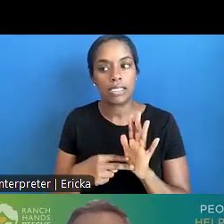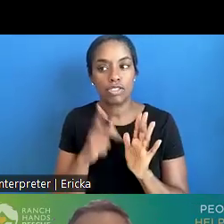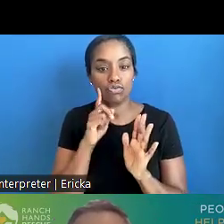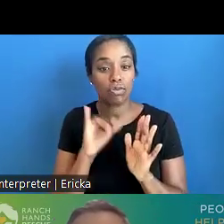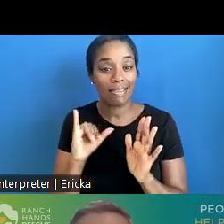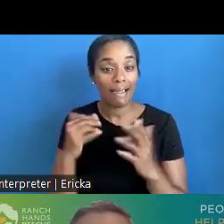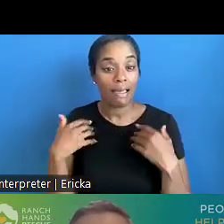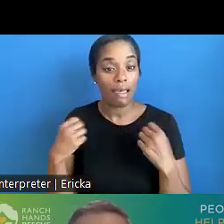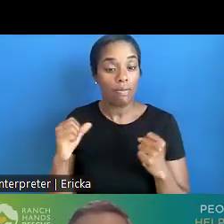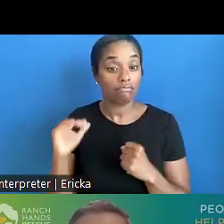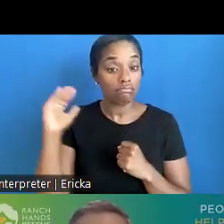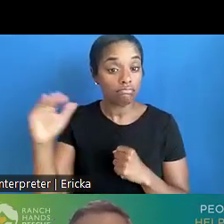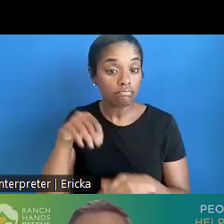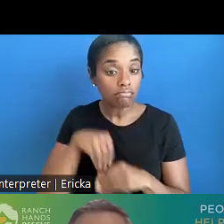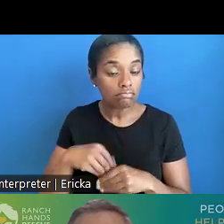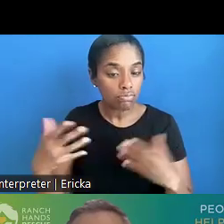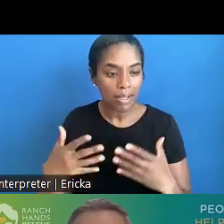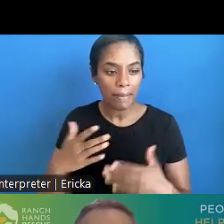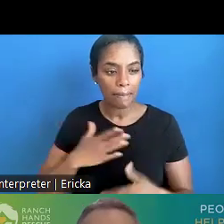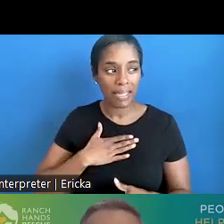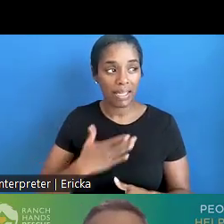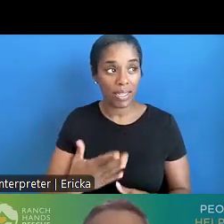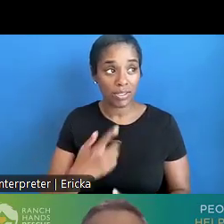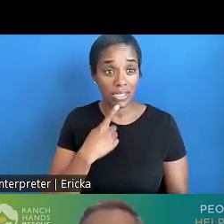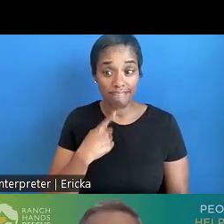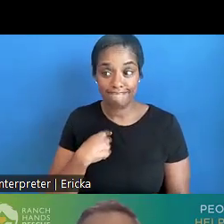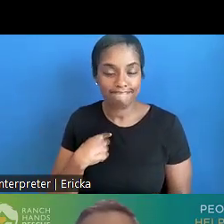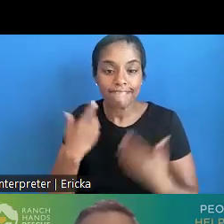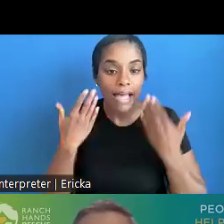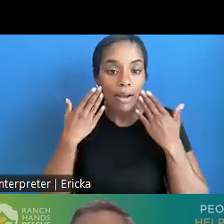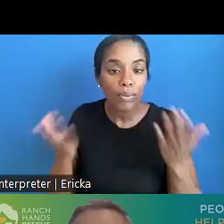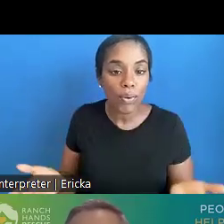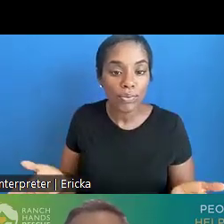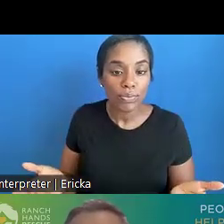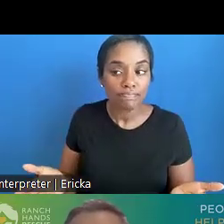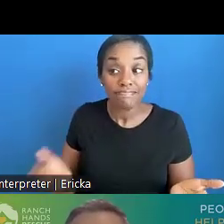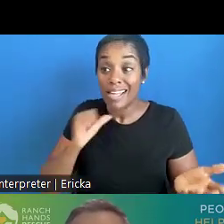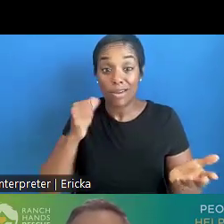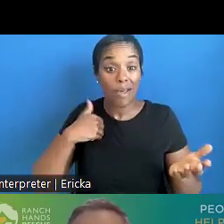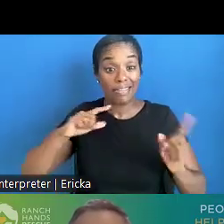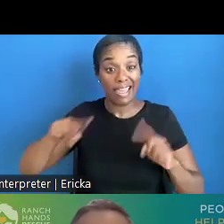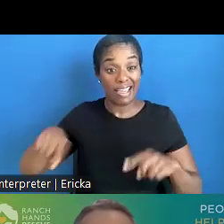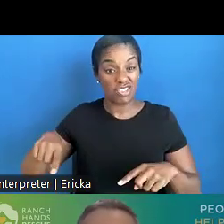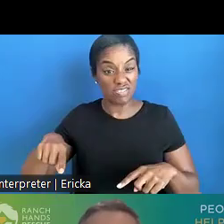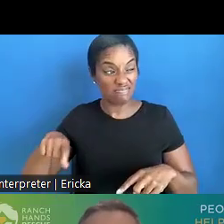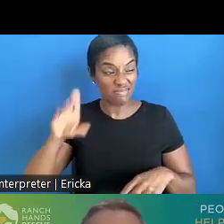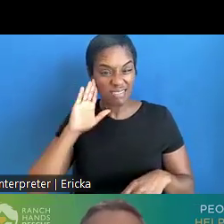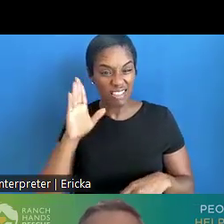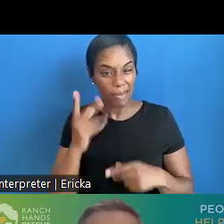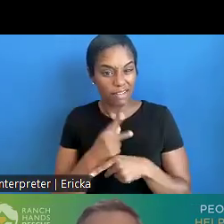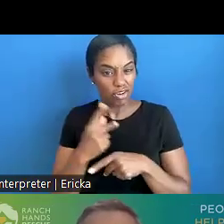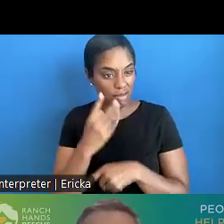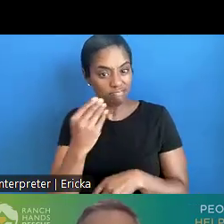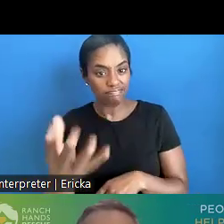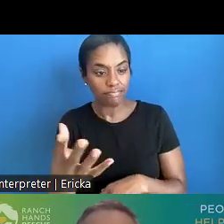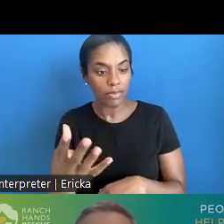that includes things like being willing to say, "I don't know. I don't have the answer. Let me go find that out." Or apologizing when you make a